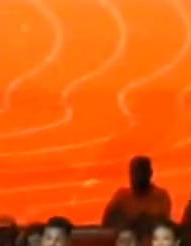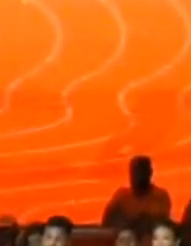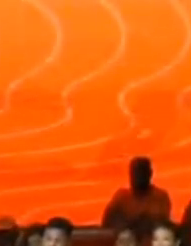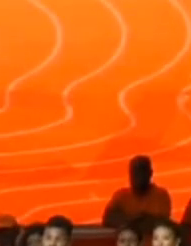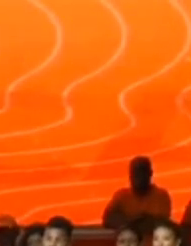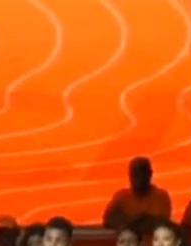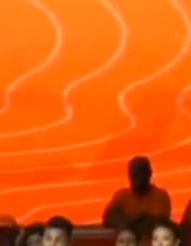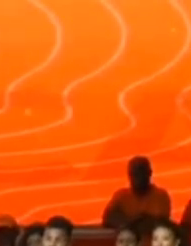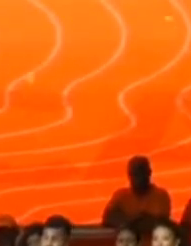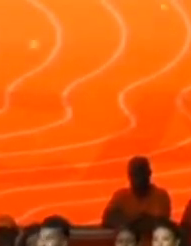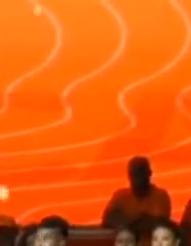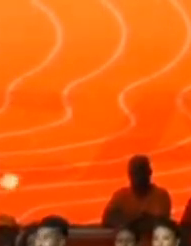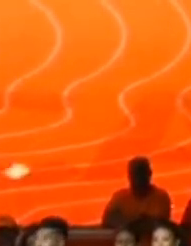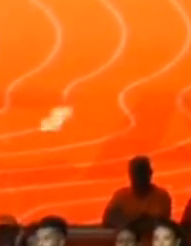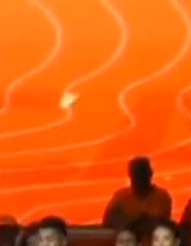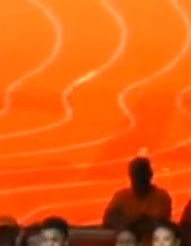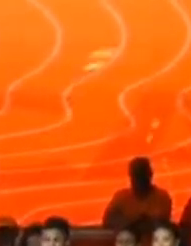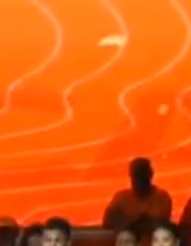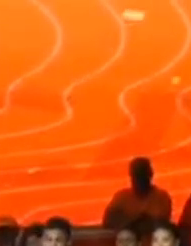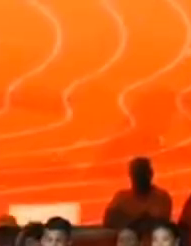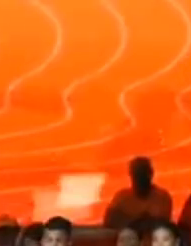rice.